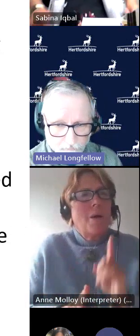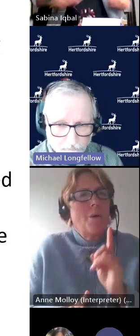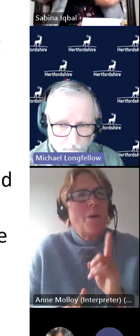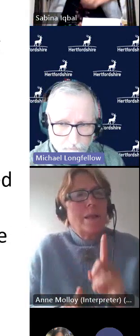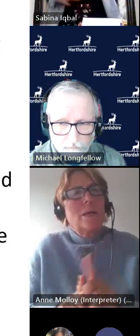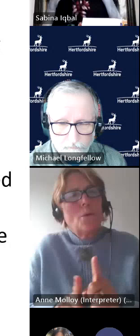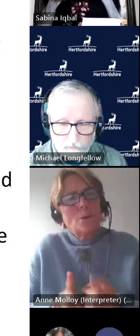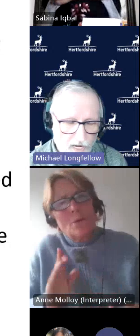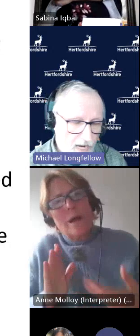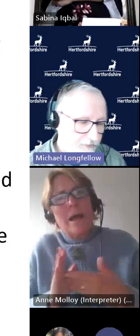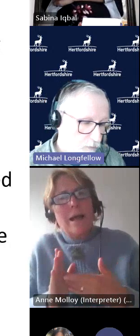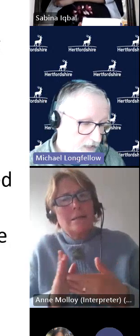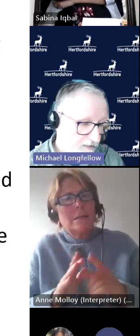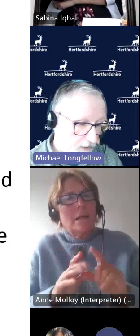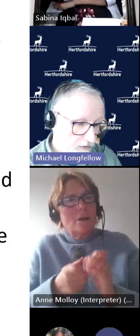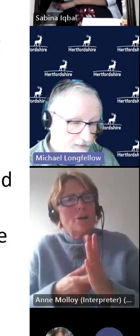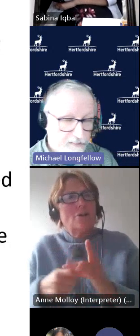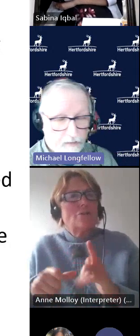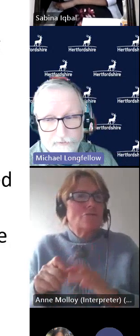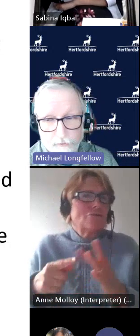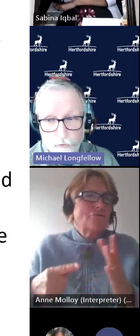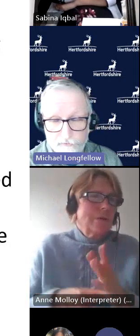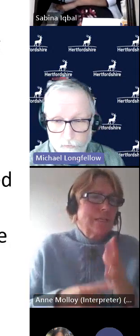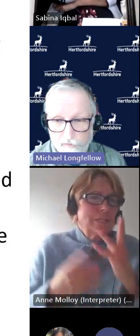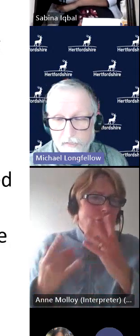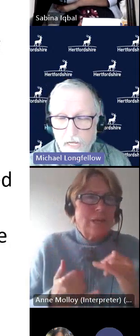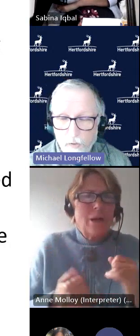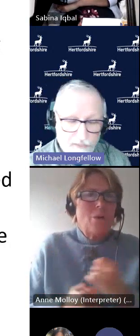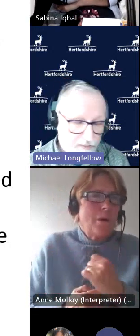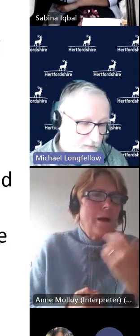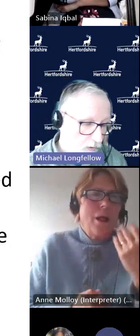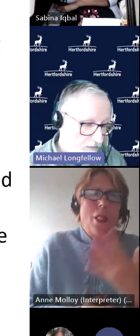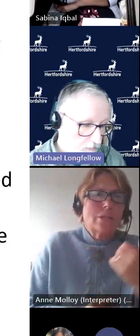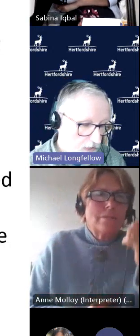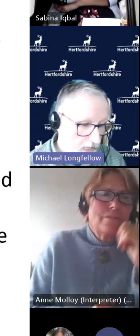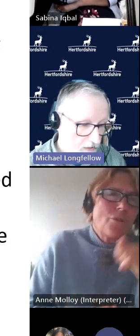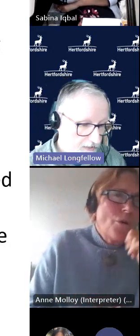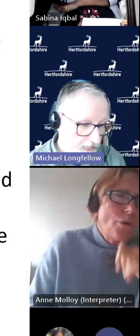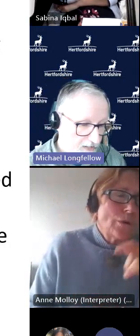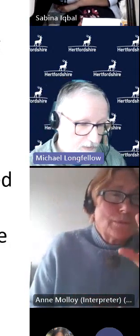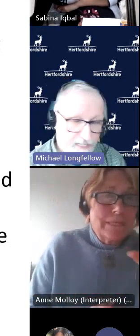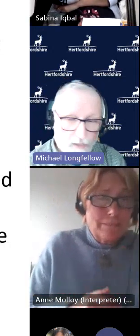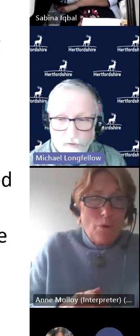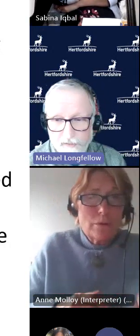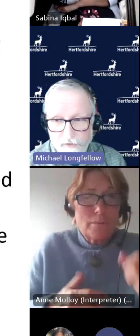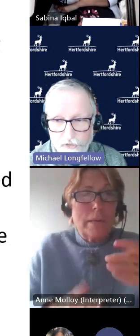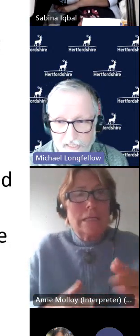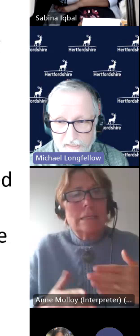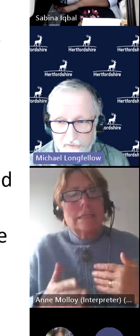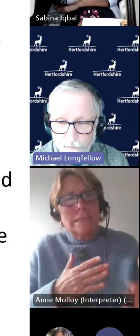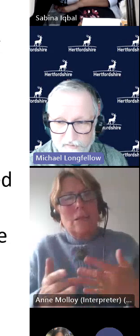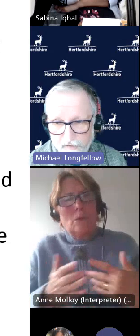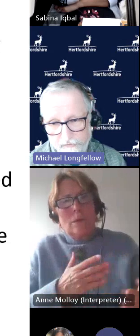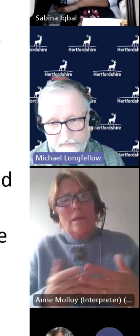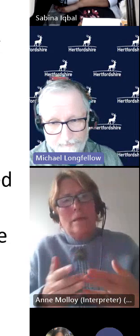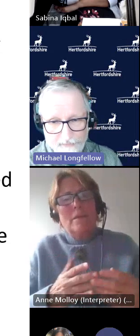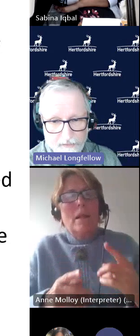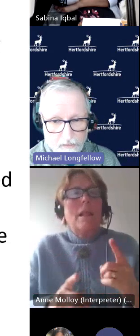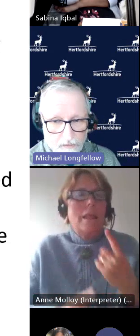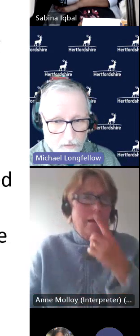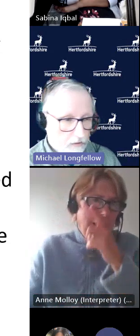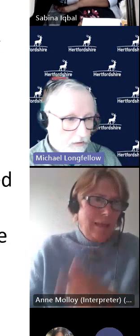check. After we experienced some unfortunate frauds, we did spot them and they have been dealt with by the Shared Anti-Fraud